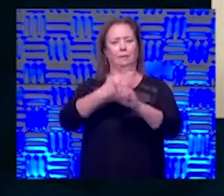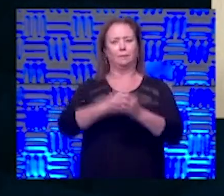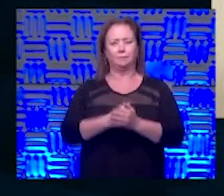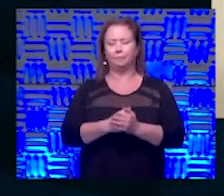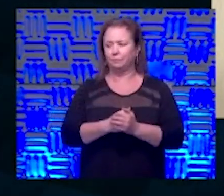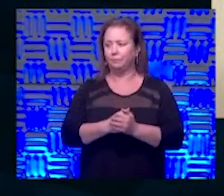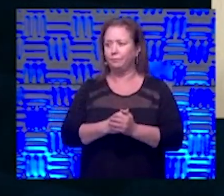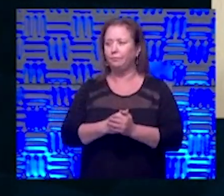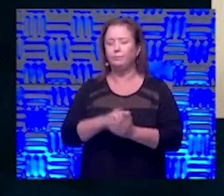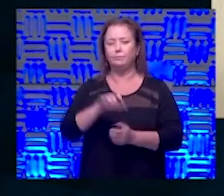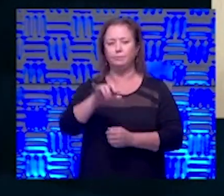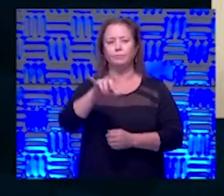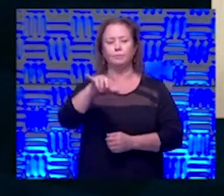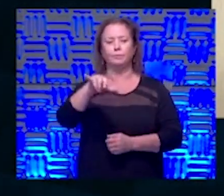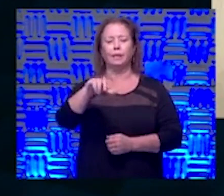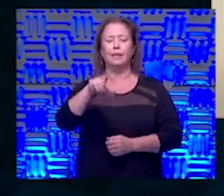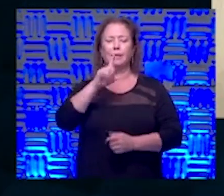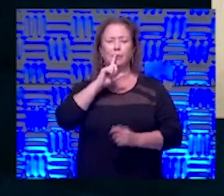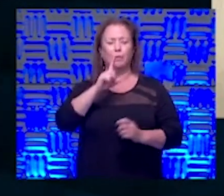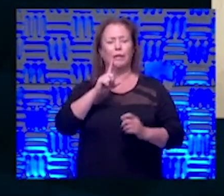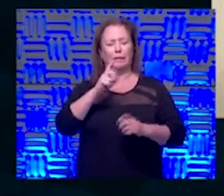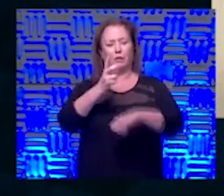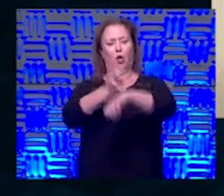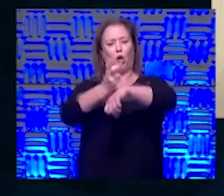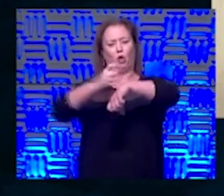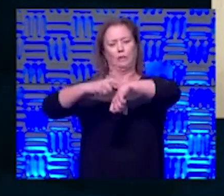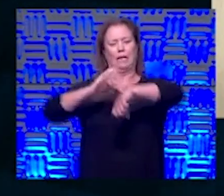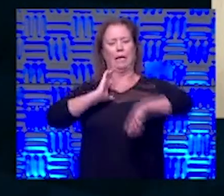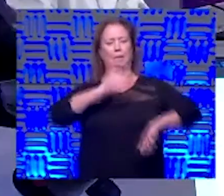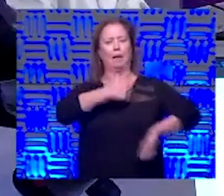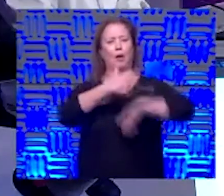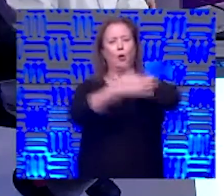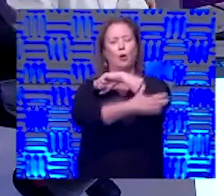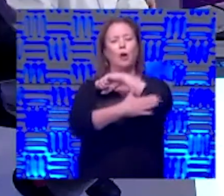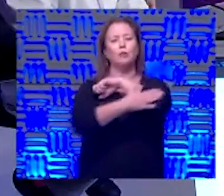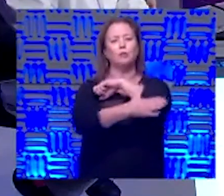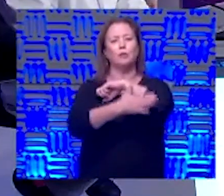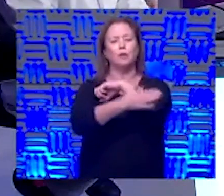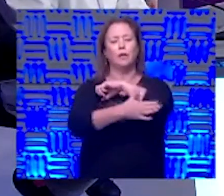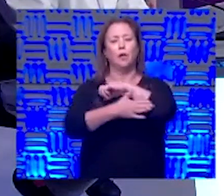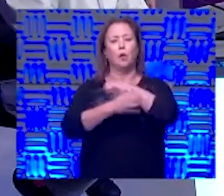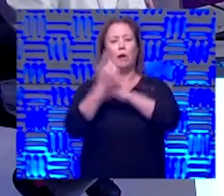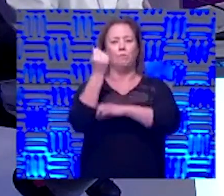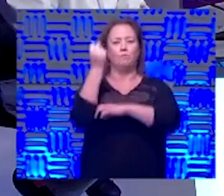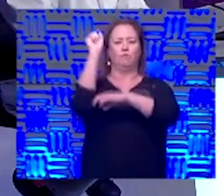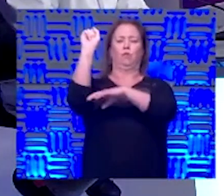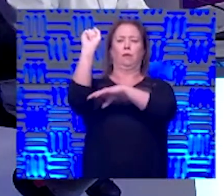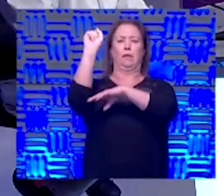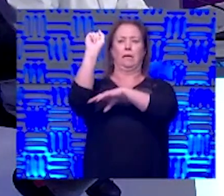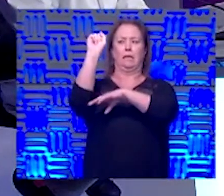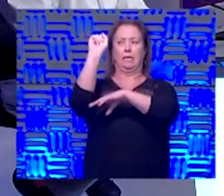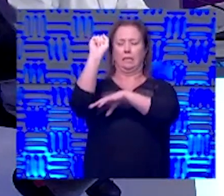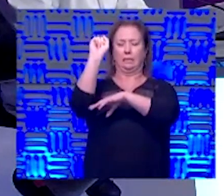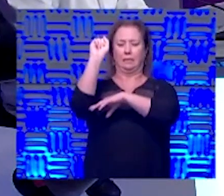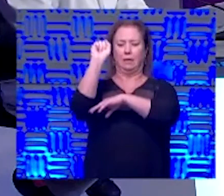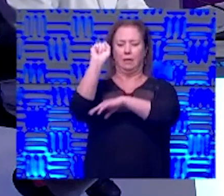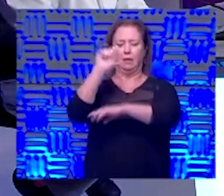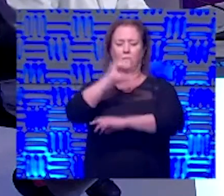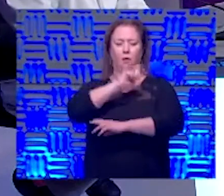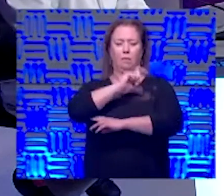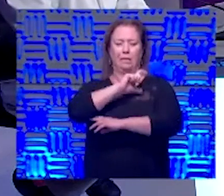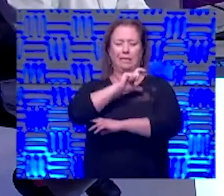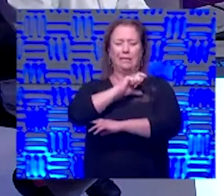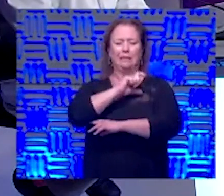a fascinating, it's a troublesome time in our country as well because we have protests over police brutality,